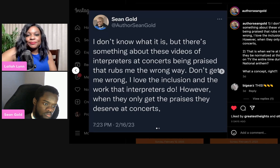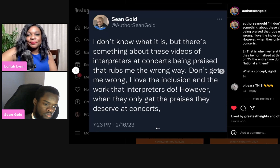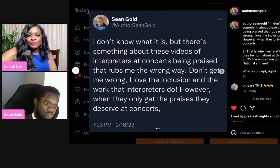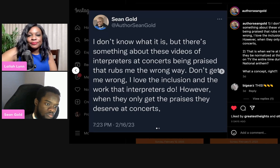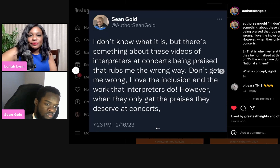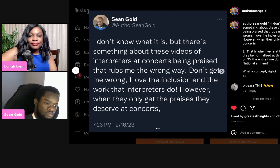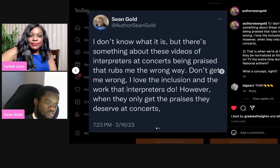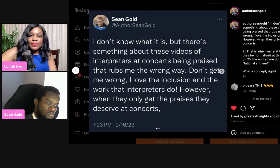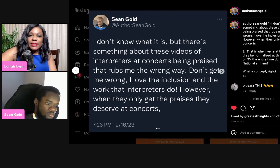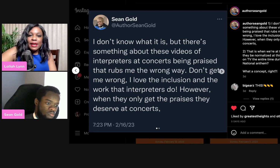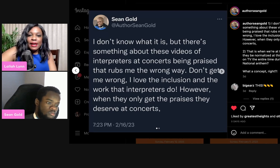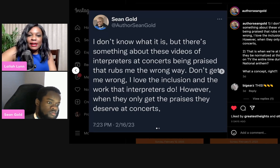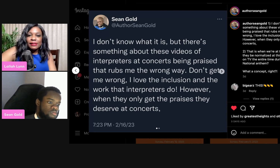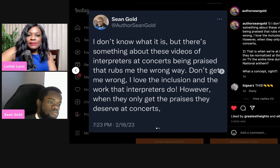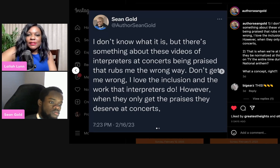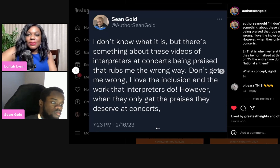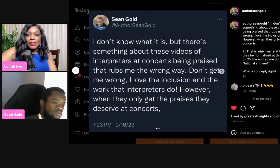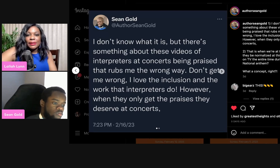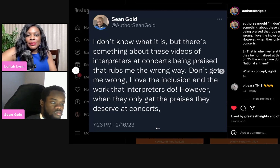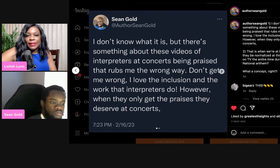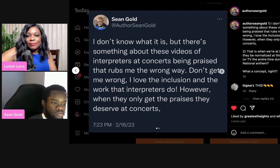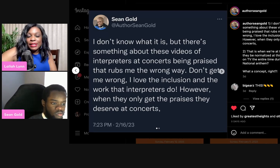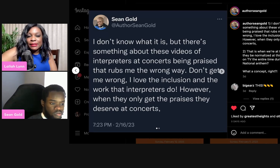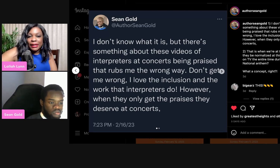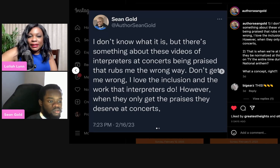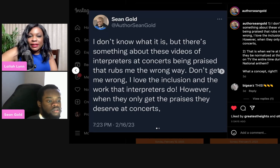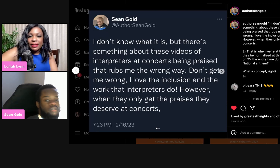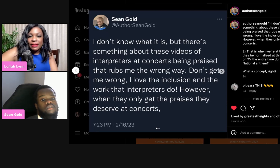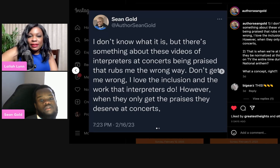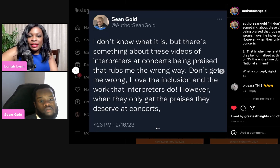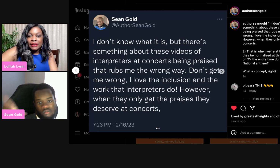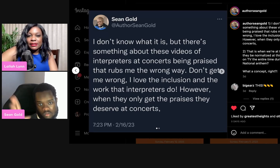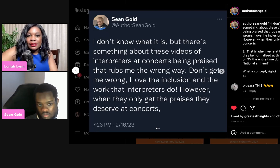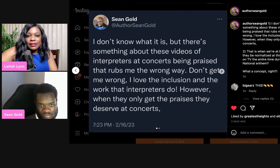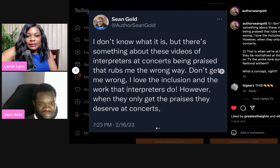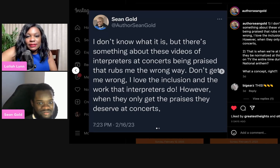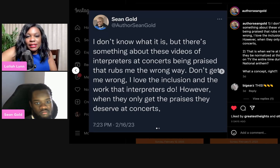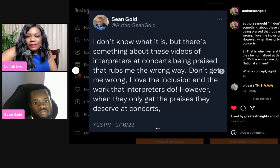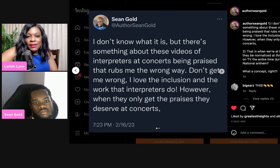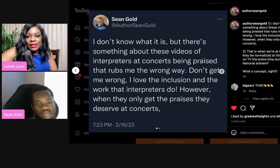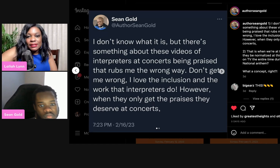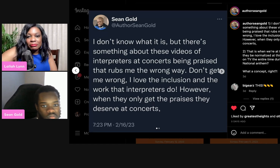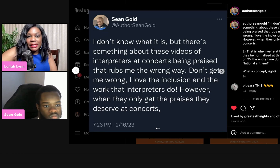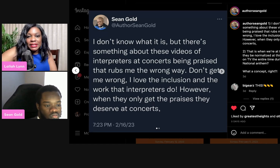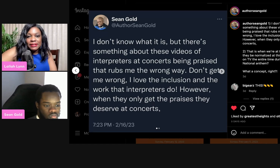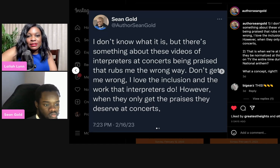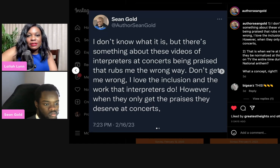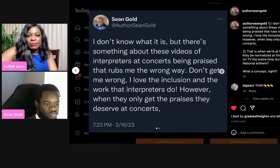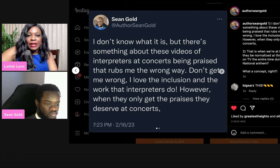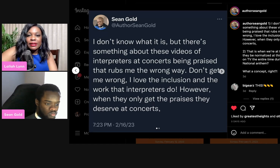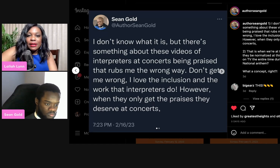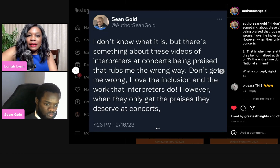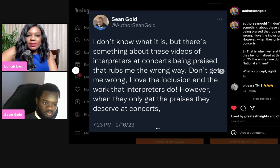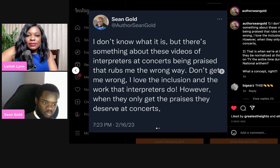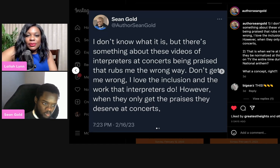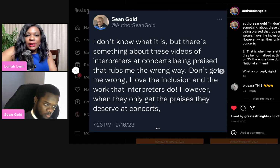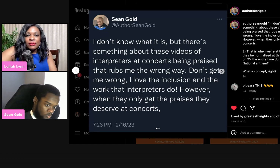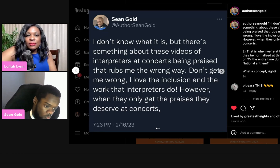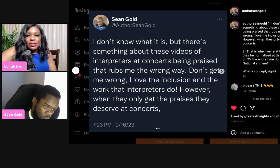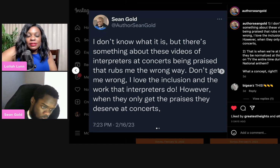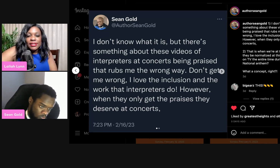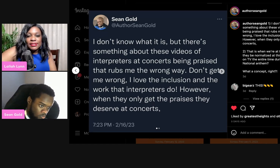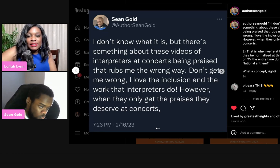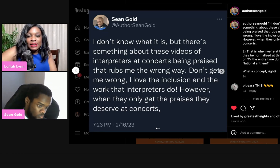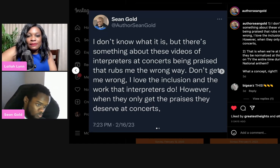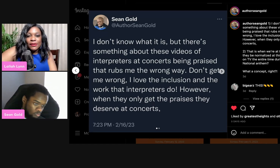on. I didn't even know that it was a B thing. Then TV is a rating system, right? So they